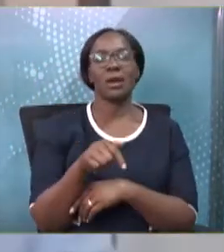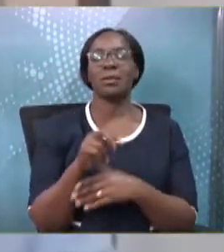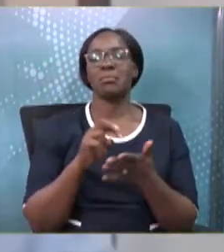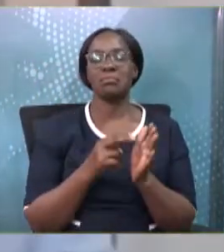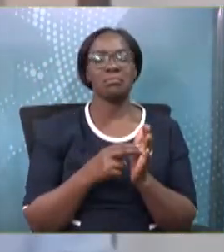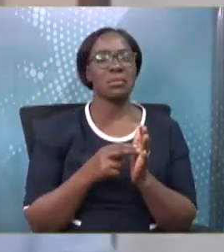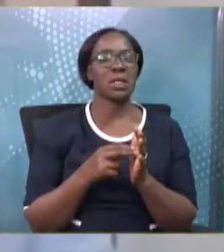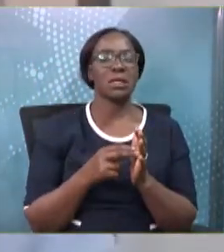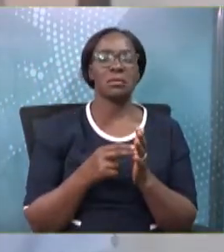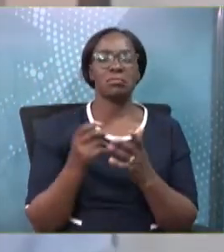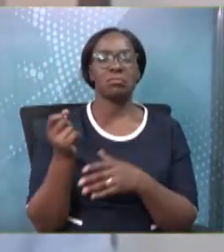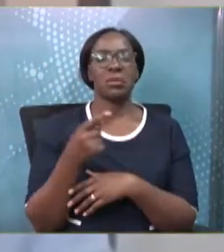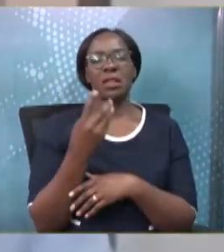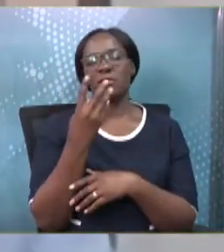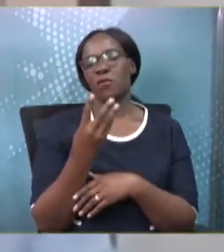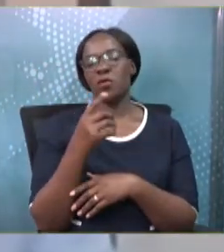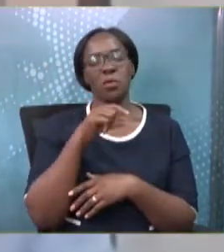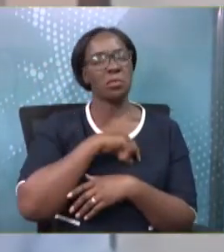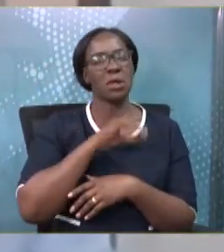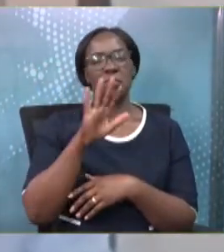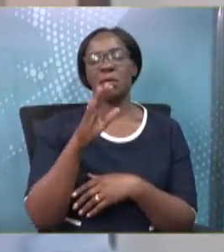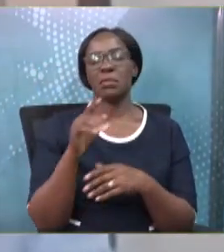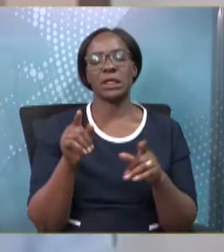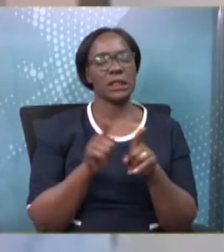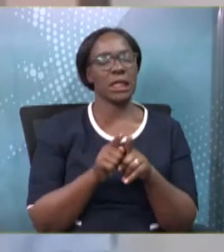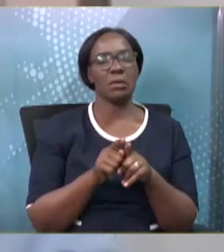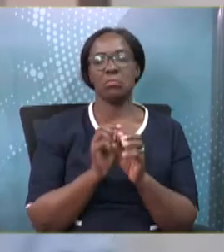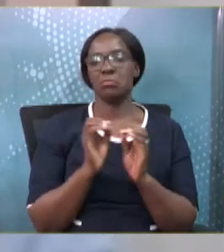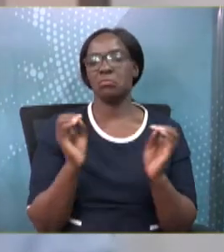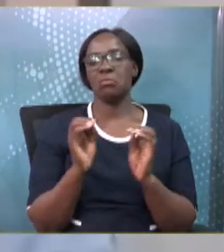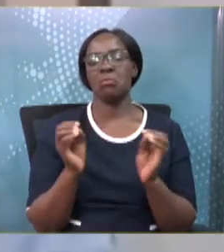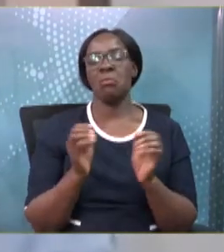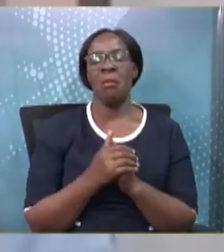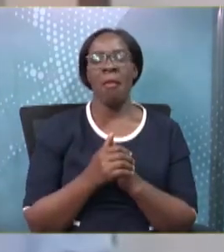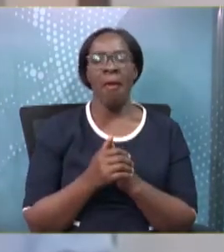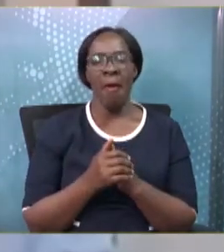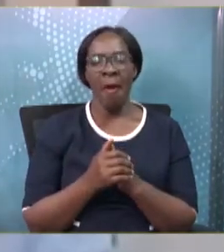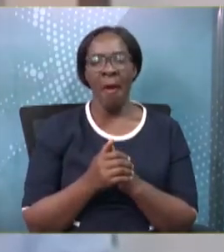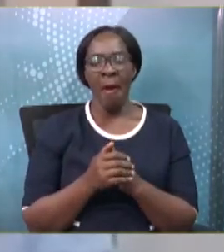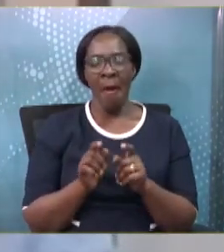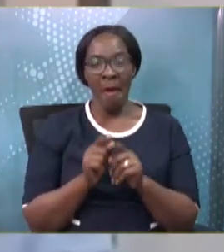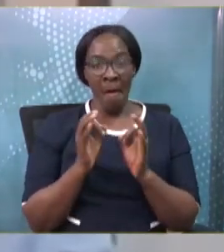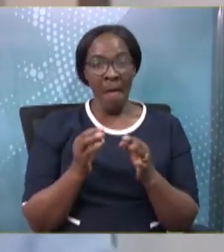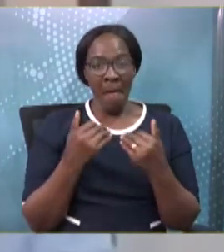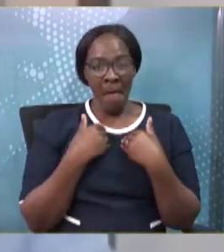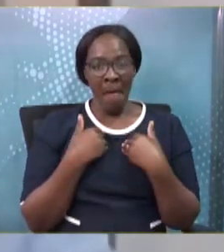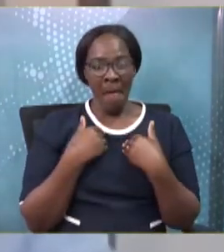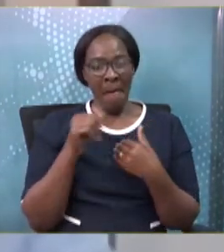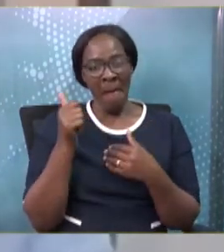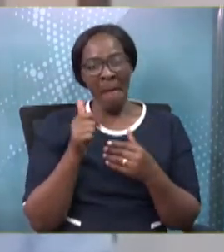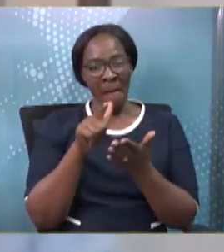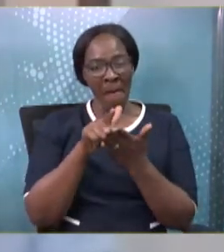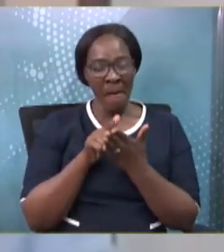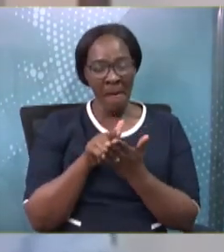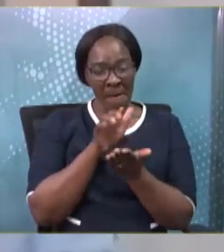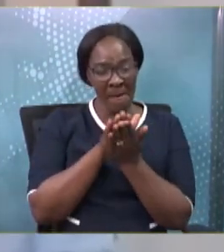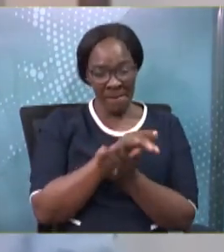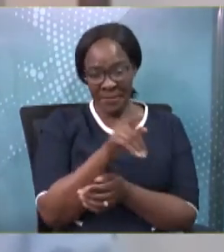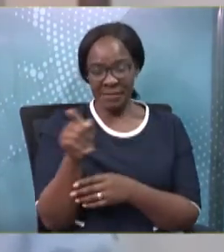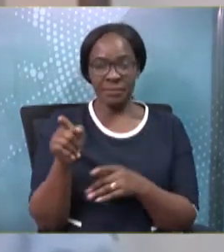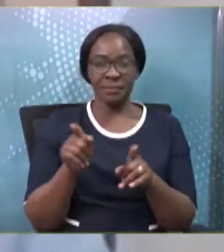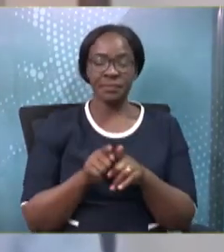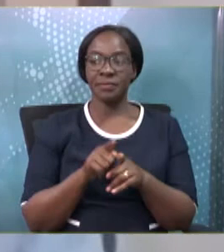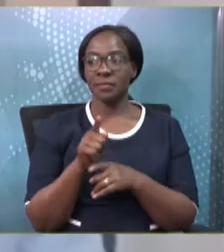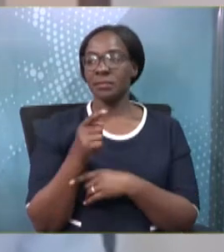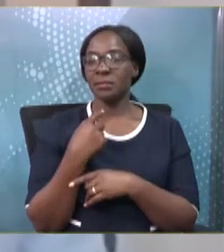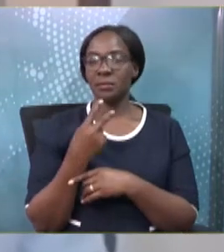for the next 4 months, your earnings won't be the same as what you expect. Mm-hmm. If you have standing loan arrangements with these banks, you aren't able to